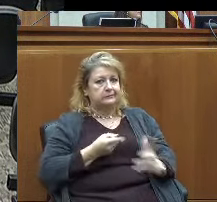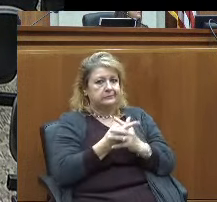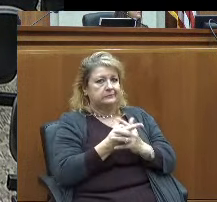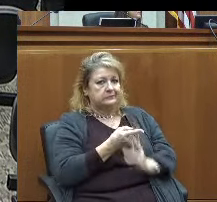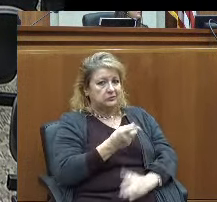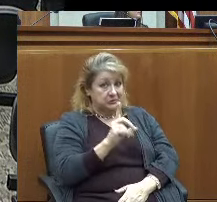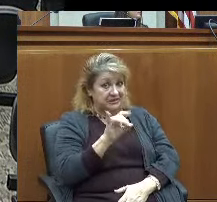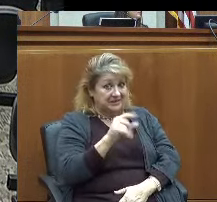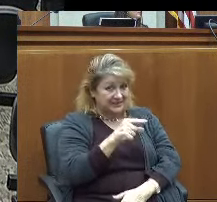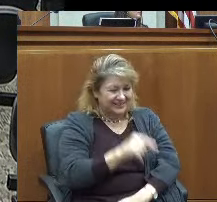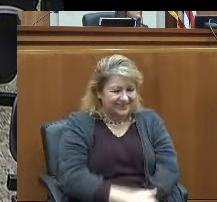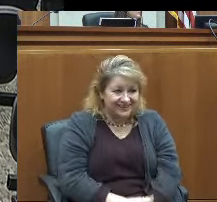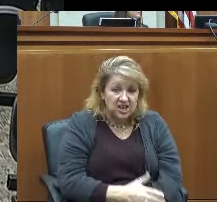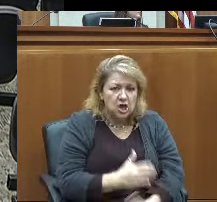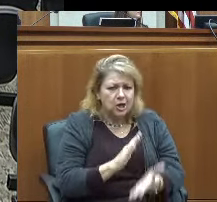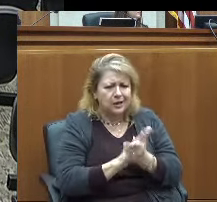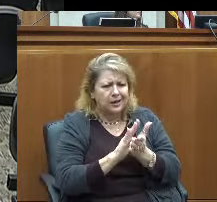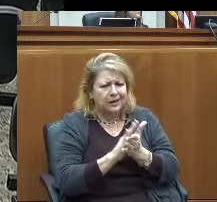No?